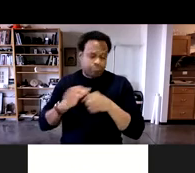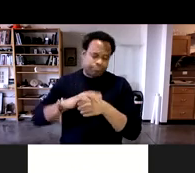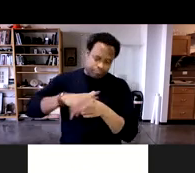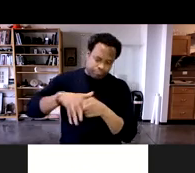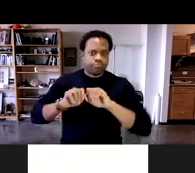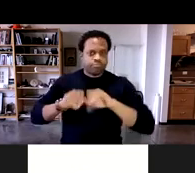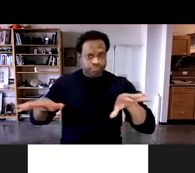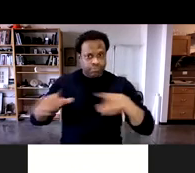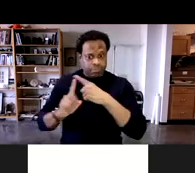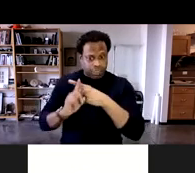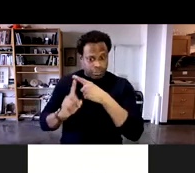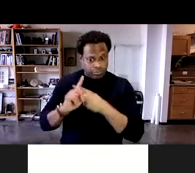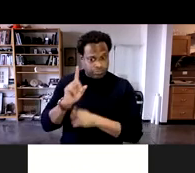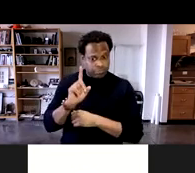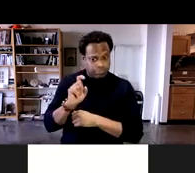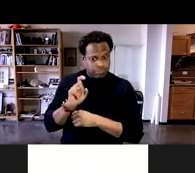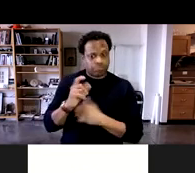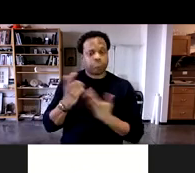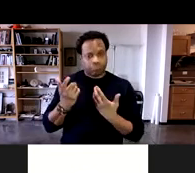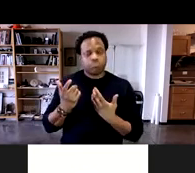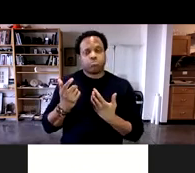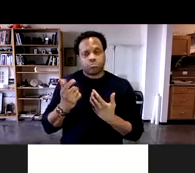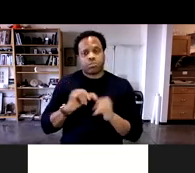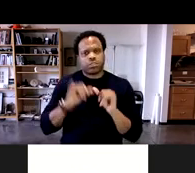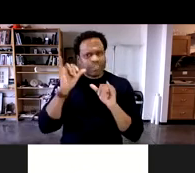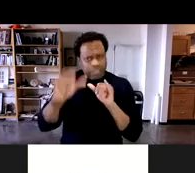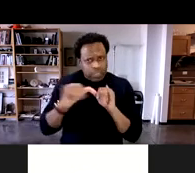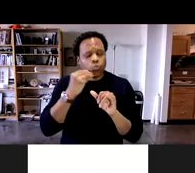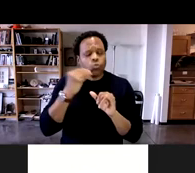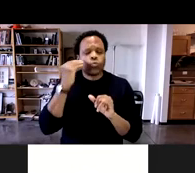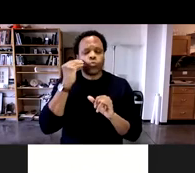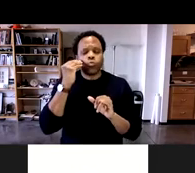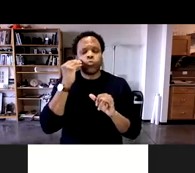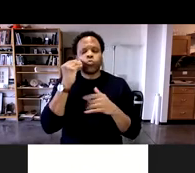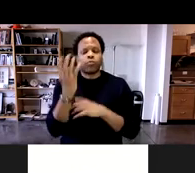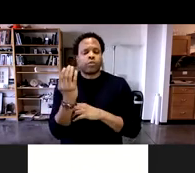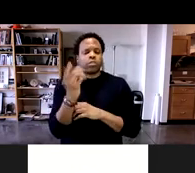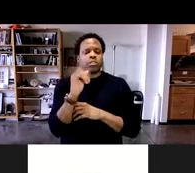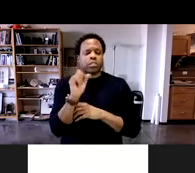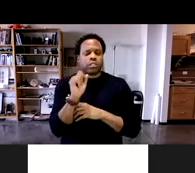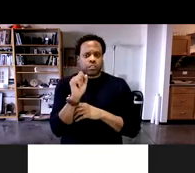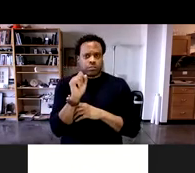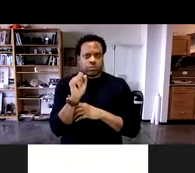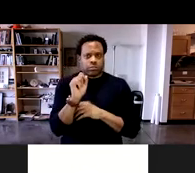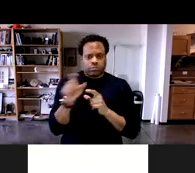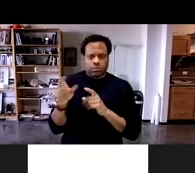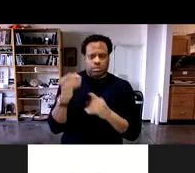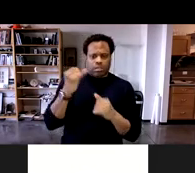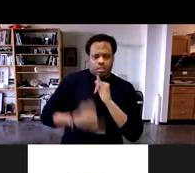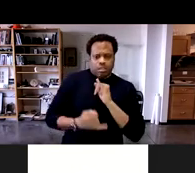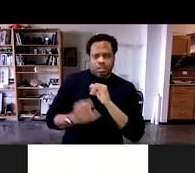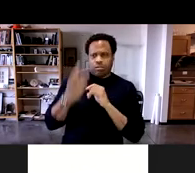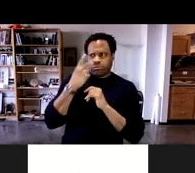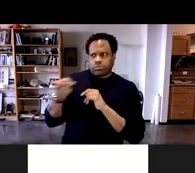and that person was positive for COVID, they could have possibly spread it. So you should stay home for